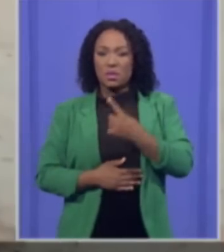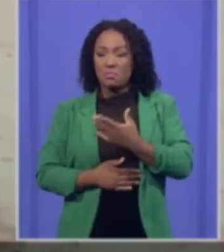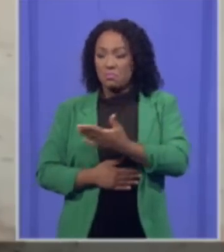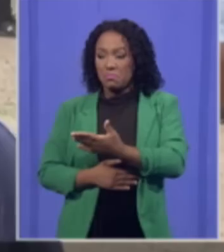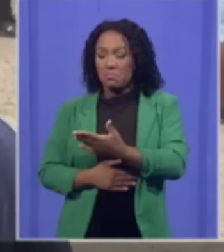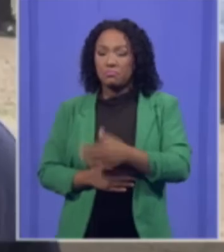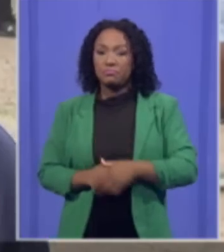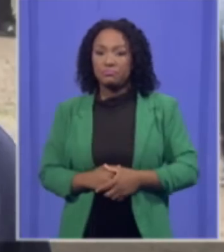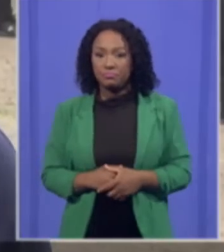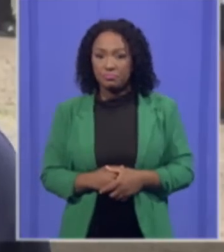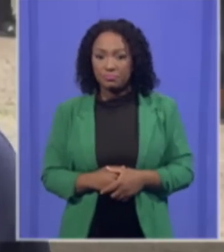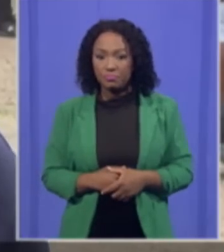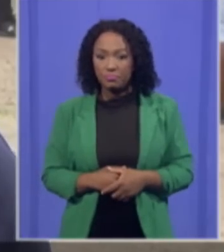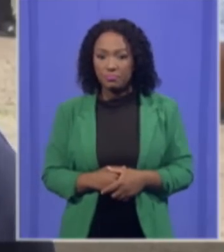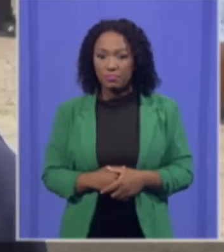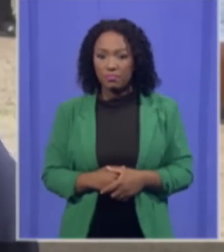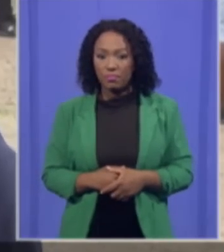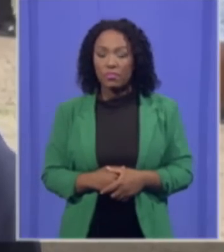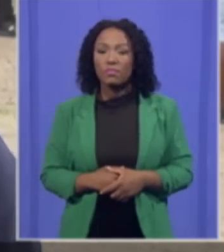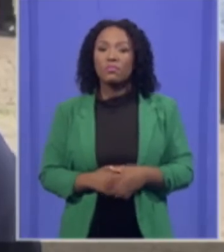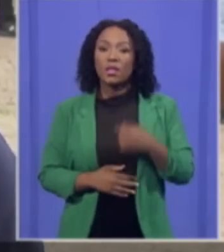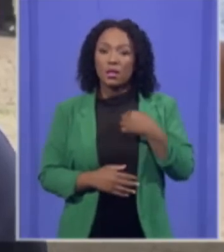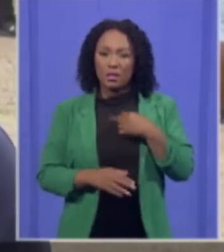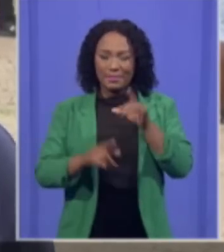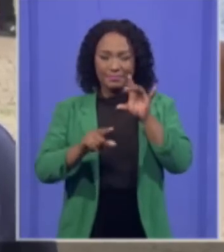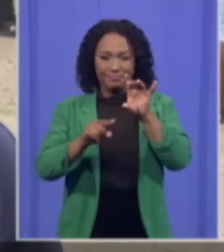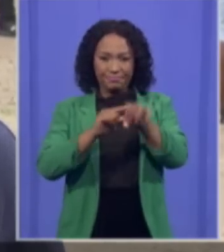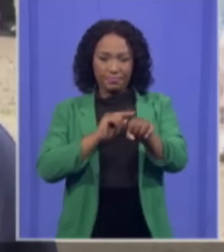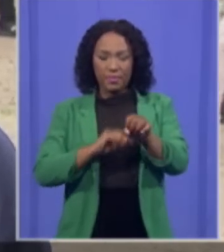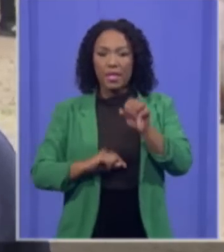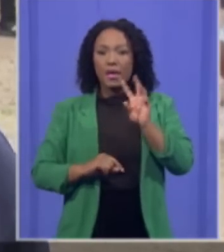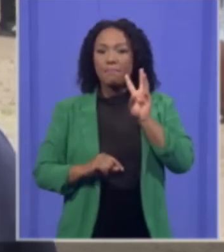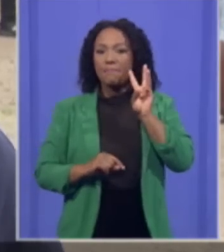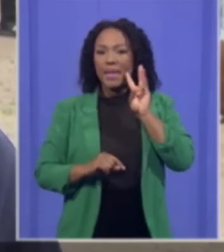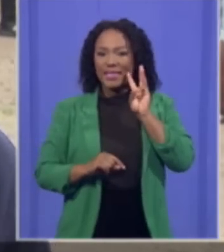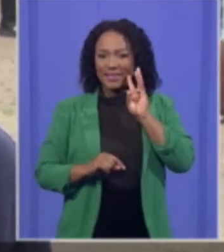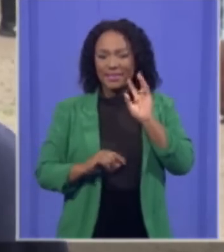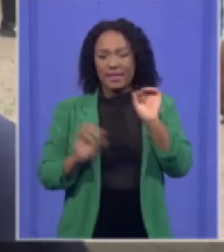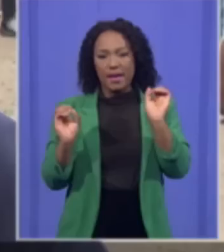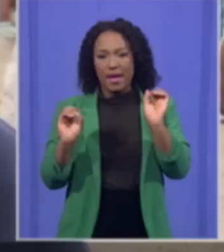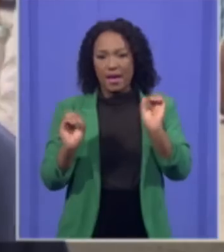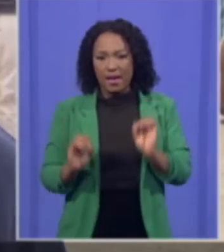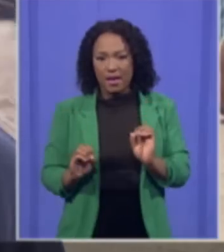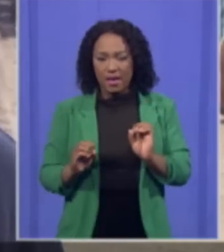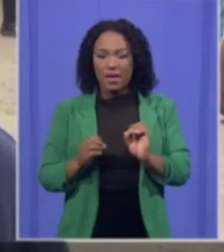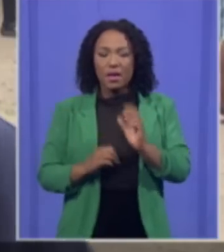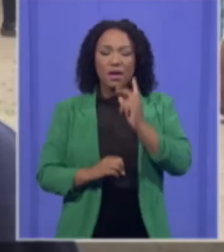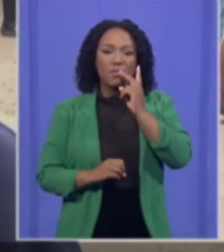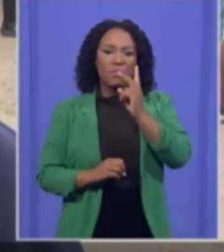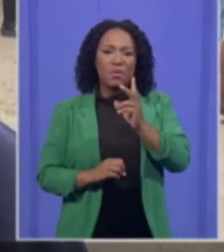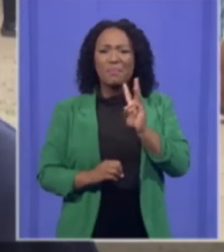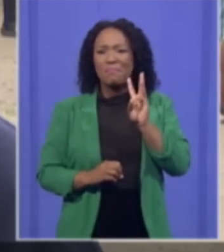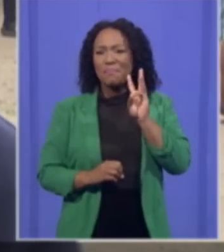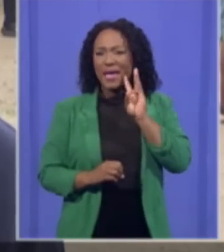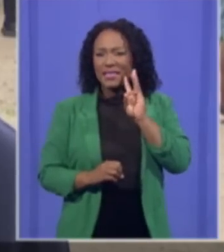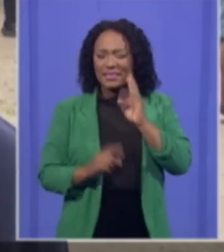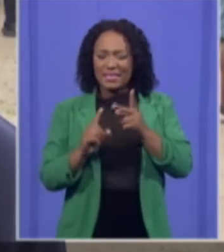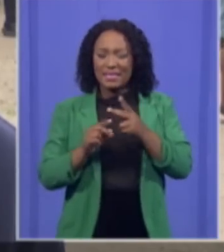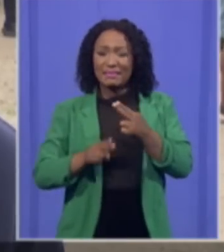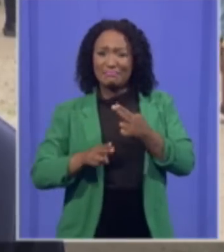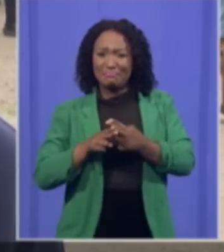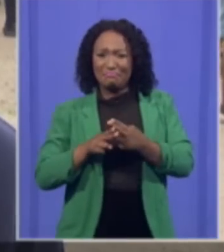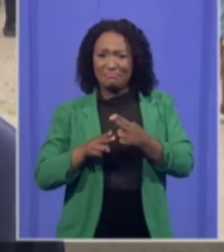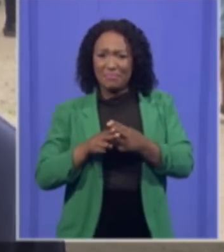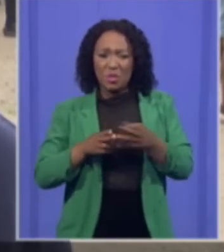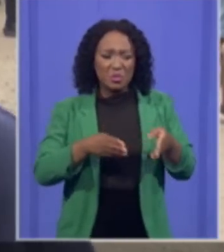Wynberg. Re eletse gore hona le hloko e kgolo ya metsi re eletse le dikgwere di a tswa fela sewage ya spila fela